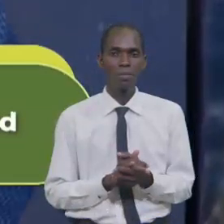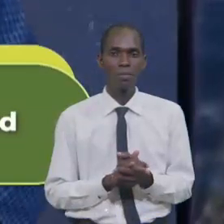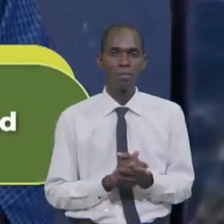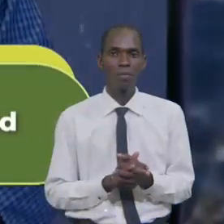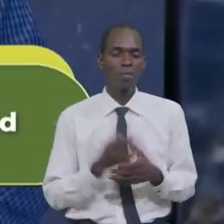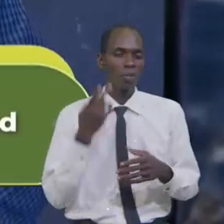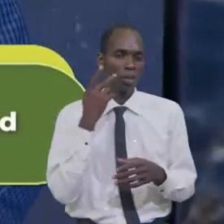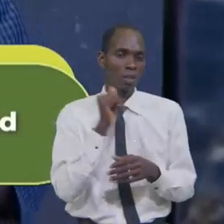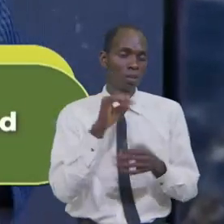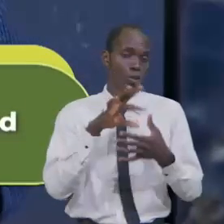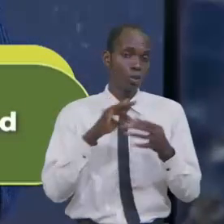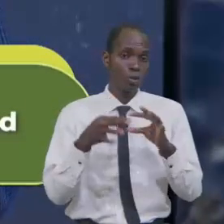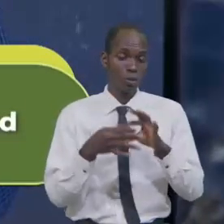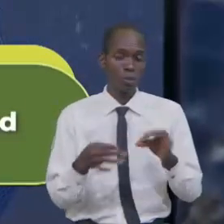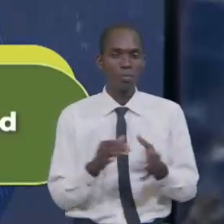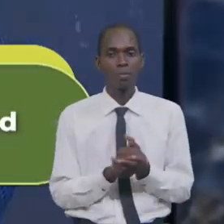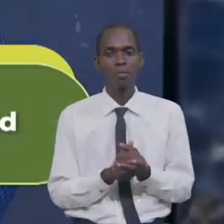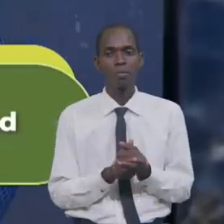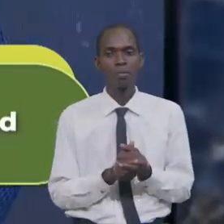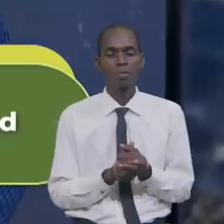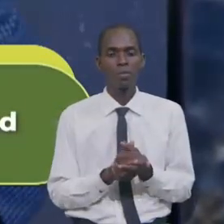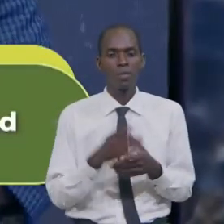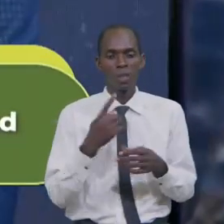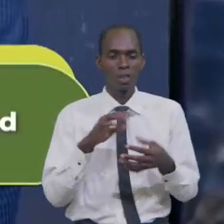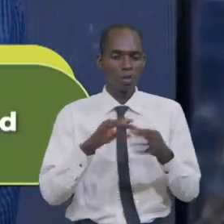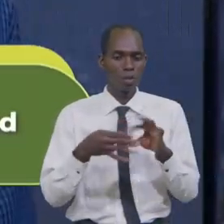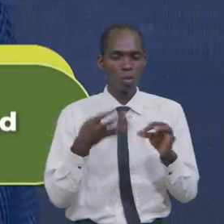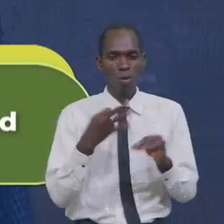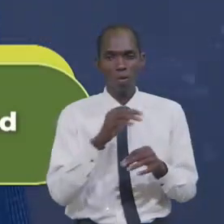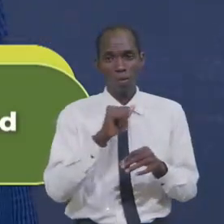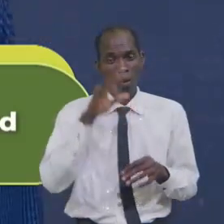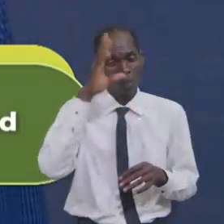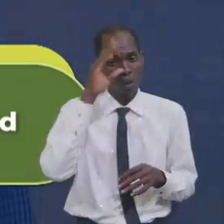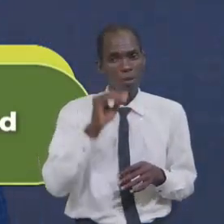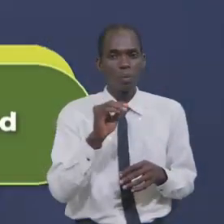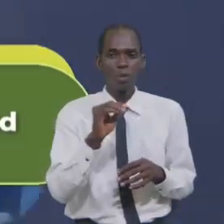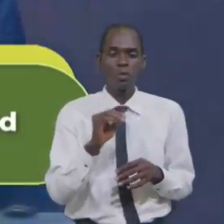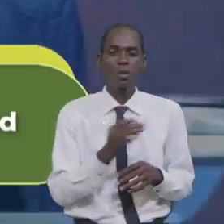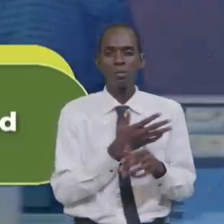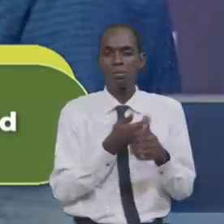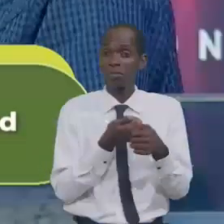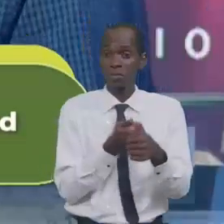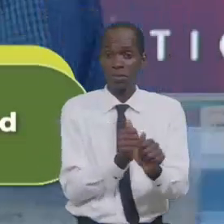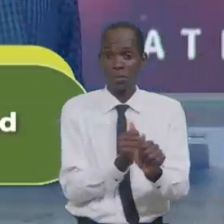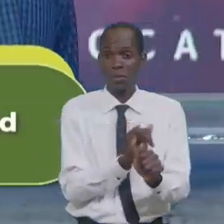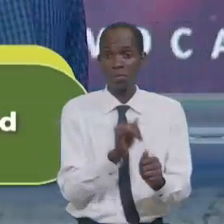story. It's the story of a man pursuing money,